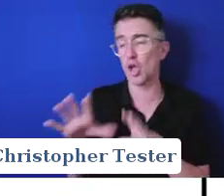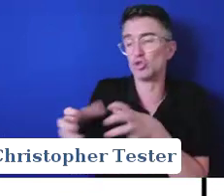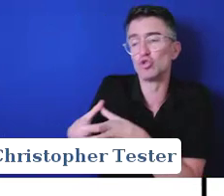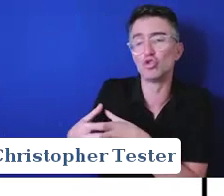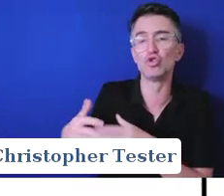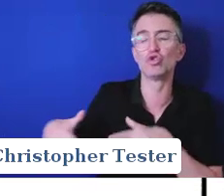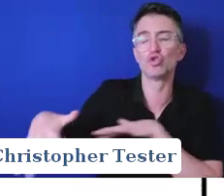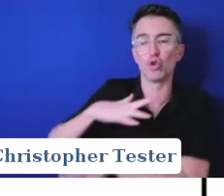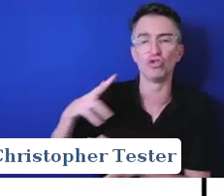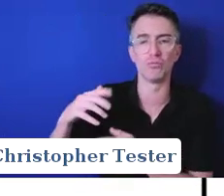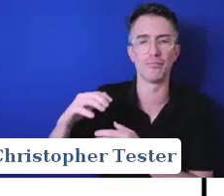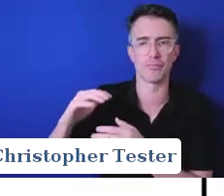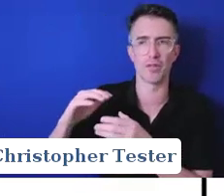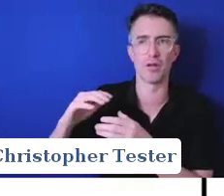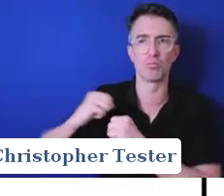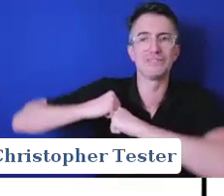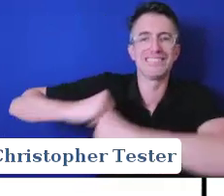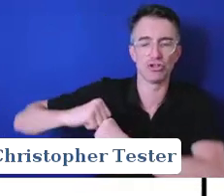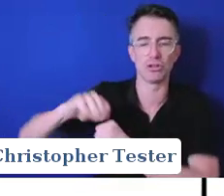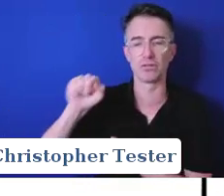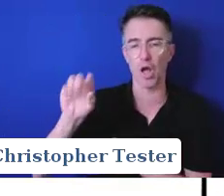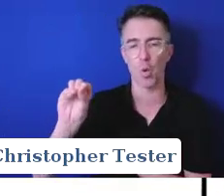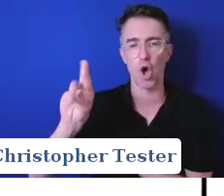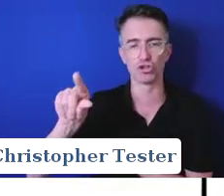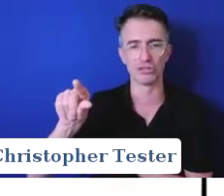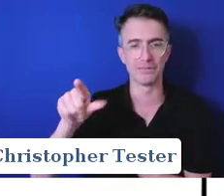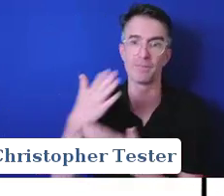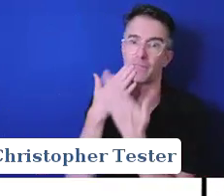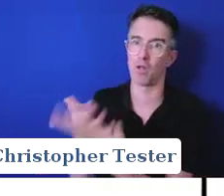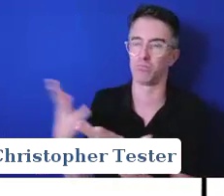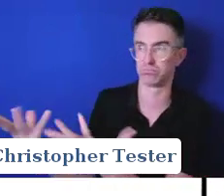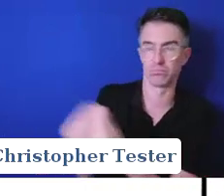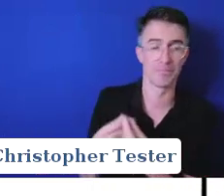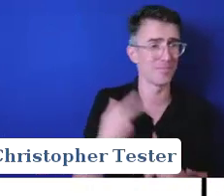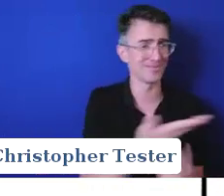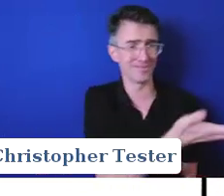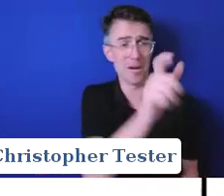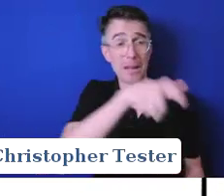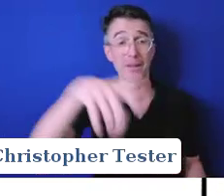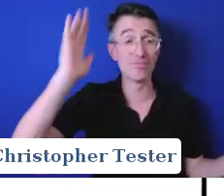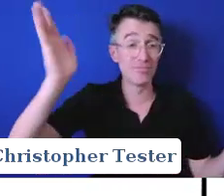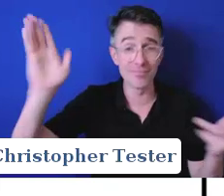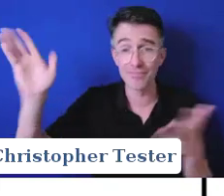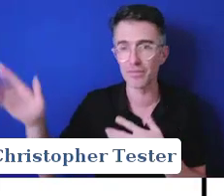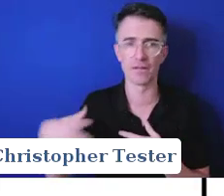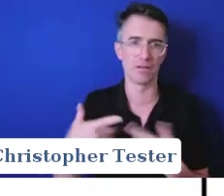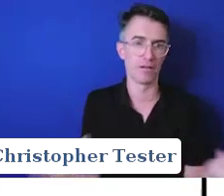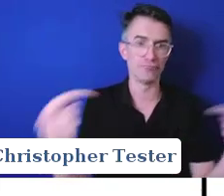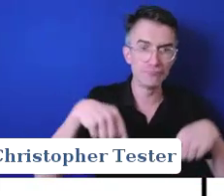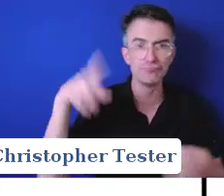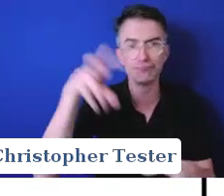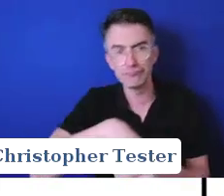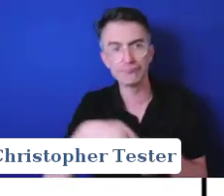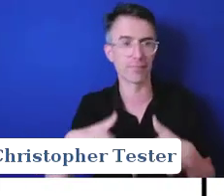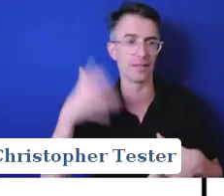our distinguished speakers for making yourself available to make such intervention today. All the best,